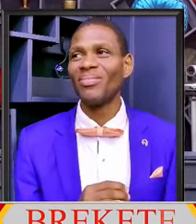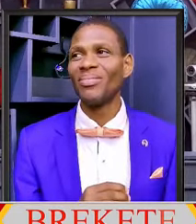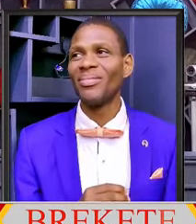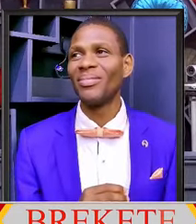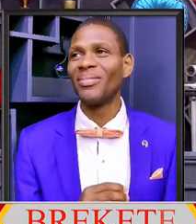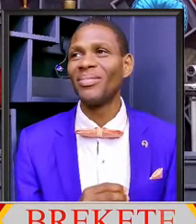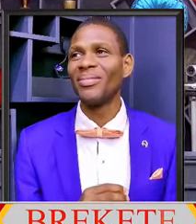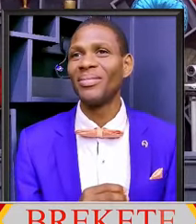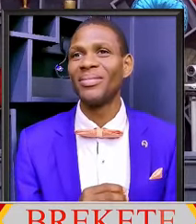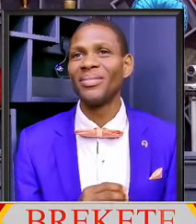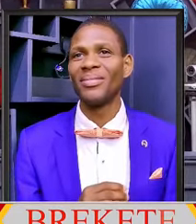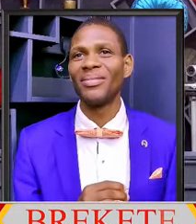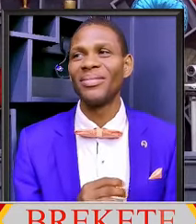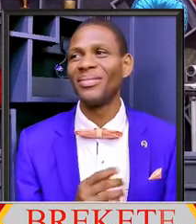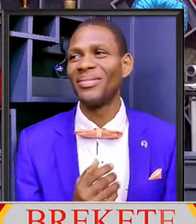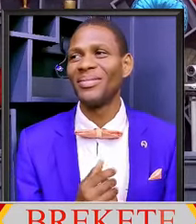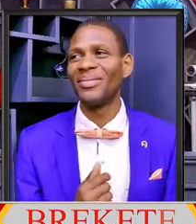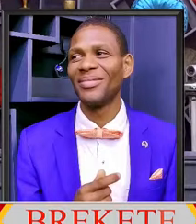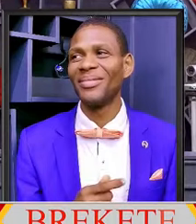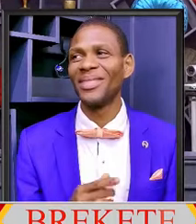You say?